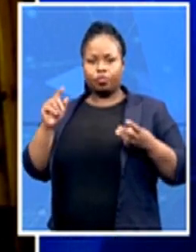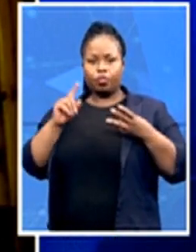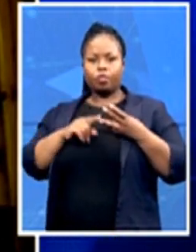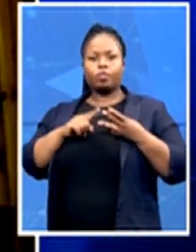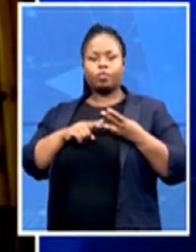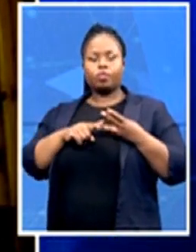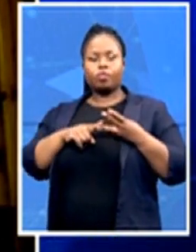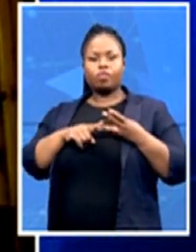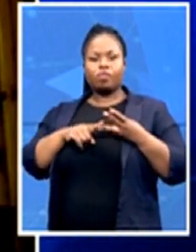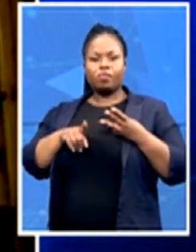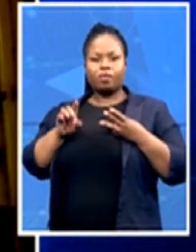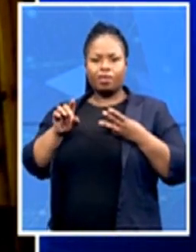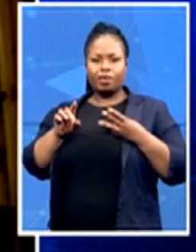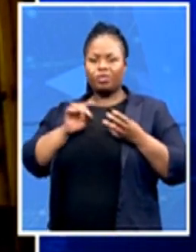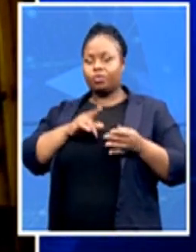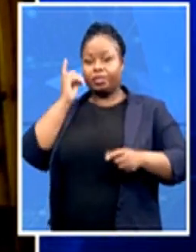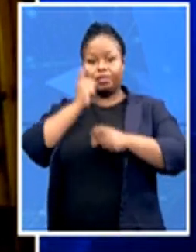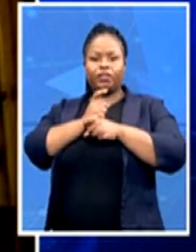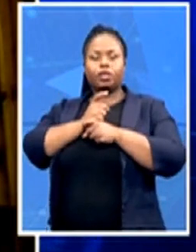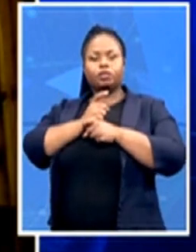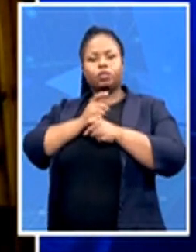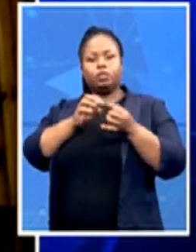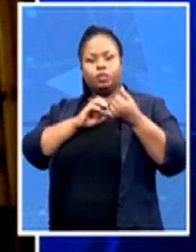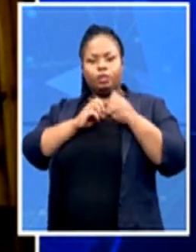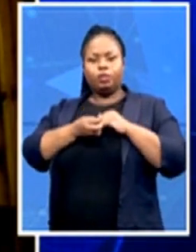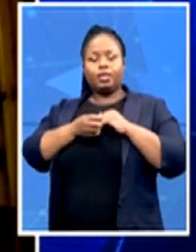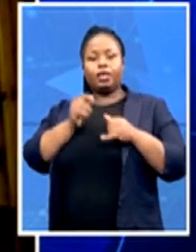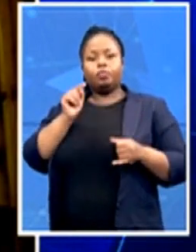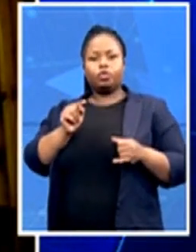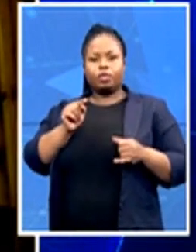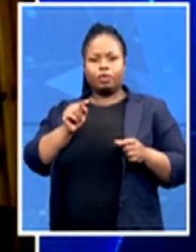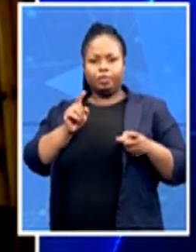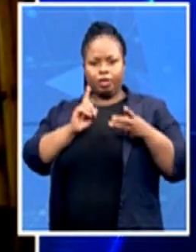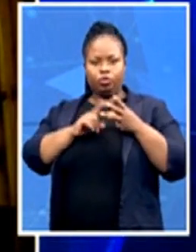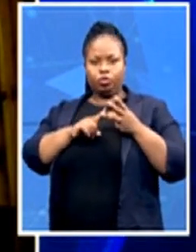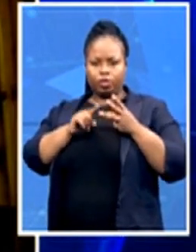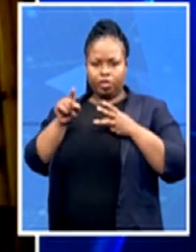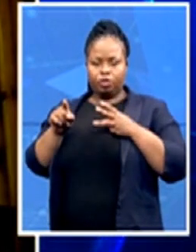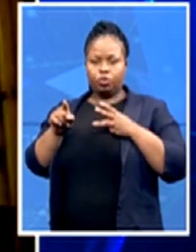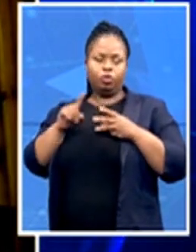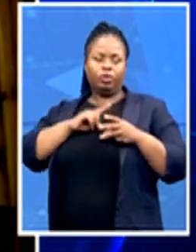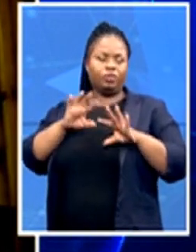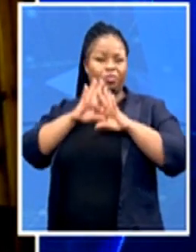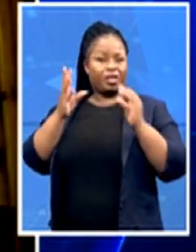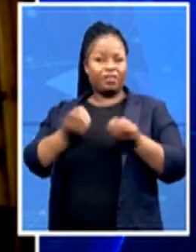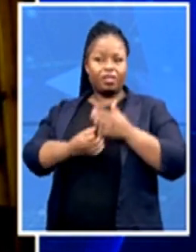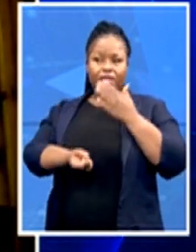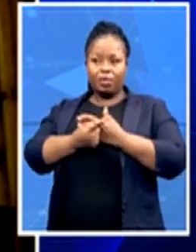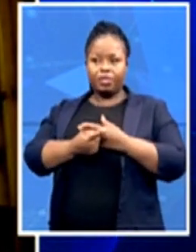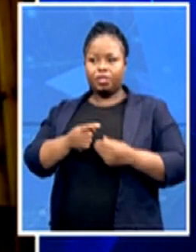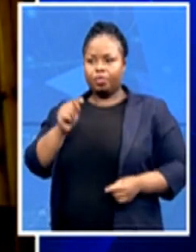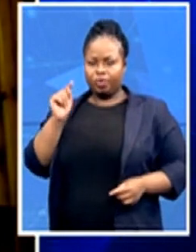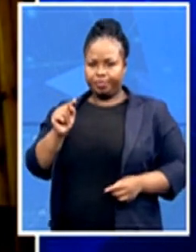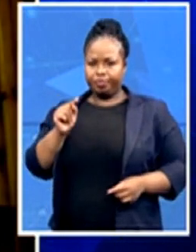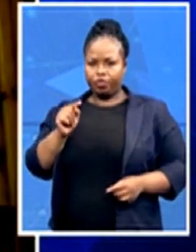down how conditions have changed for one person, because it's always similar for the rest of our victim complement.